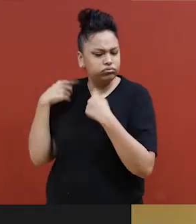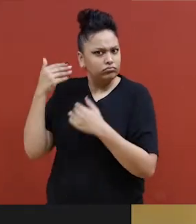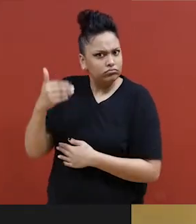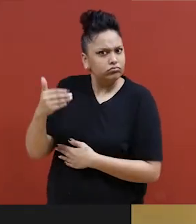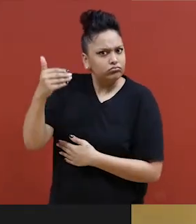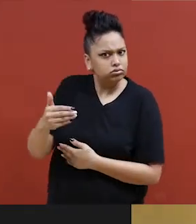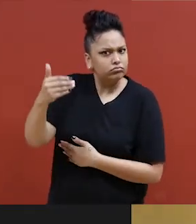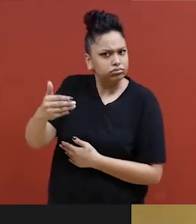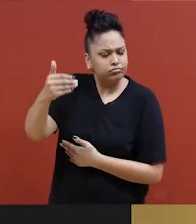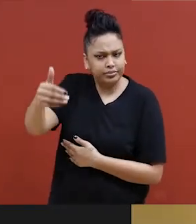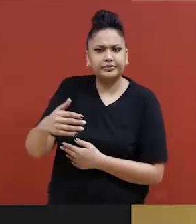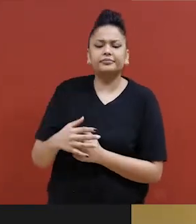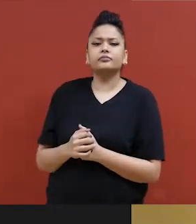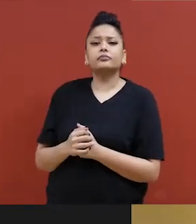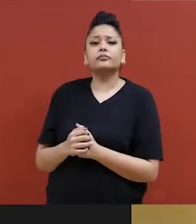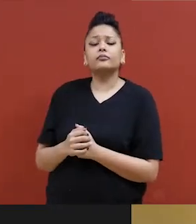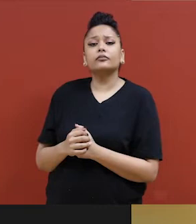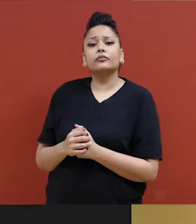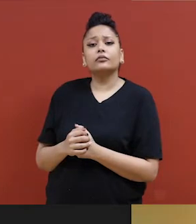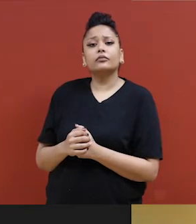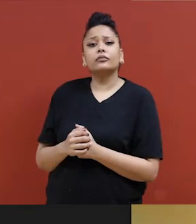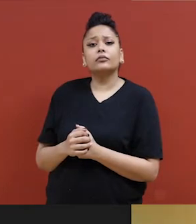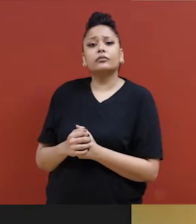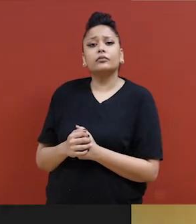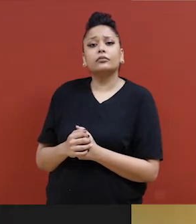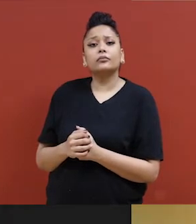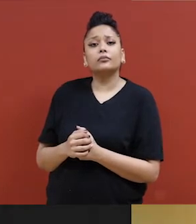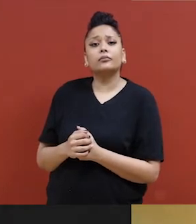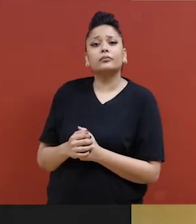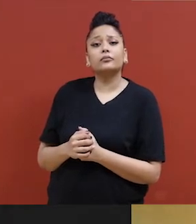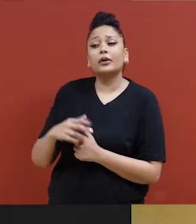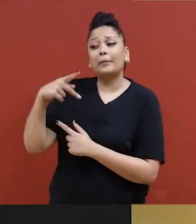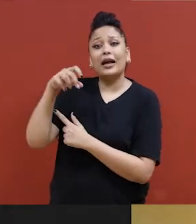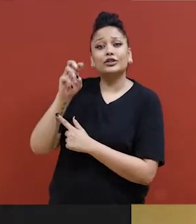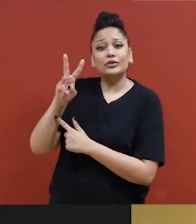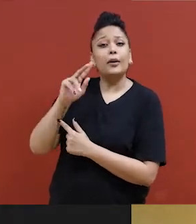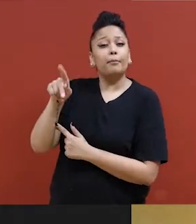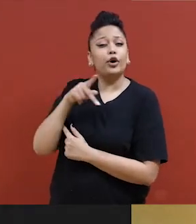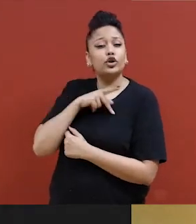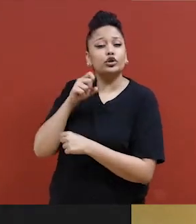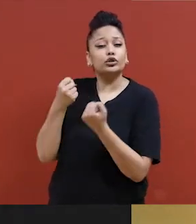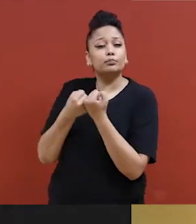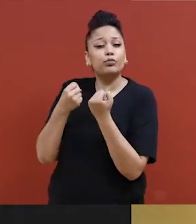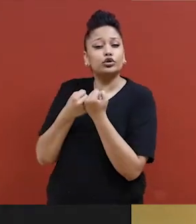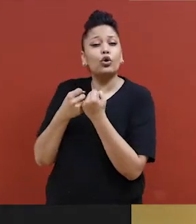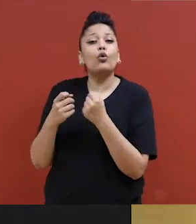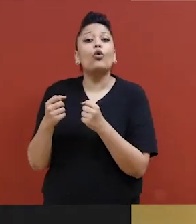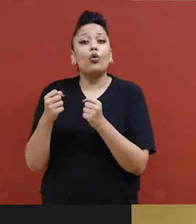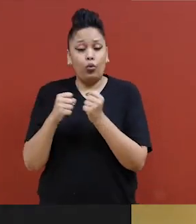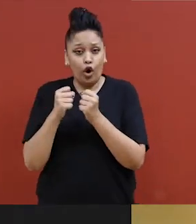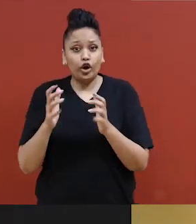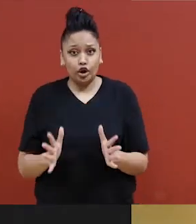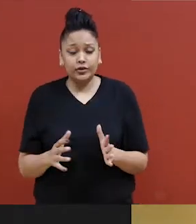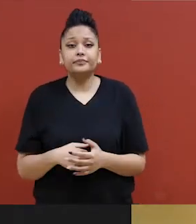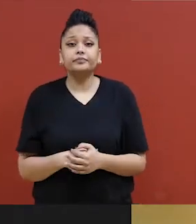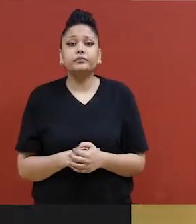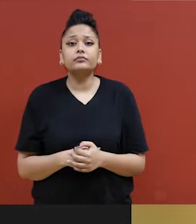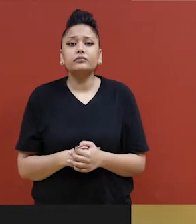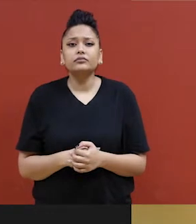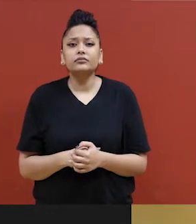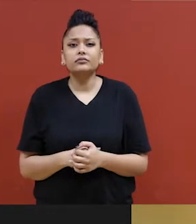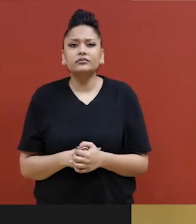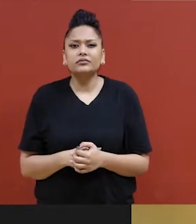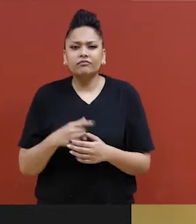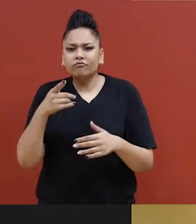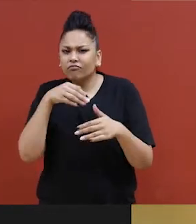is when a personal support worker will just use a